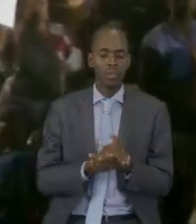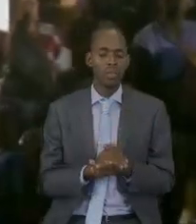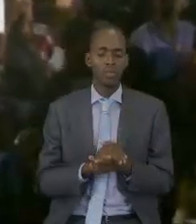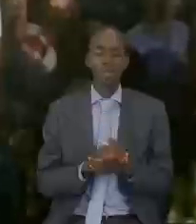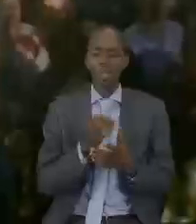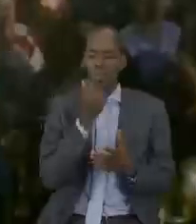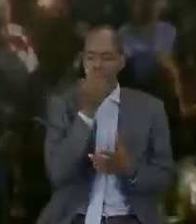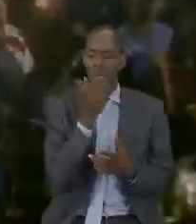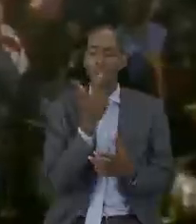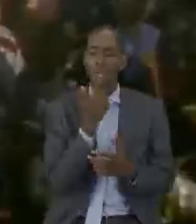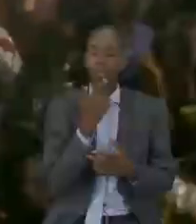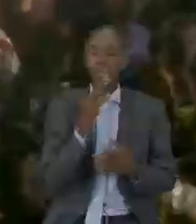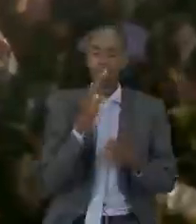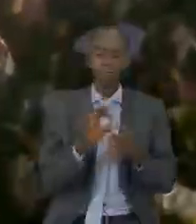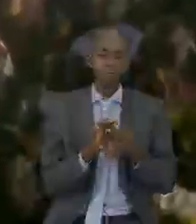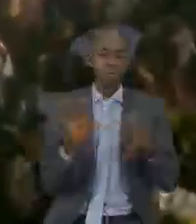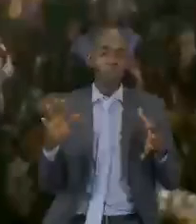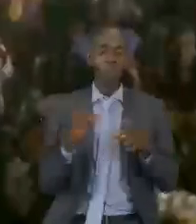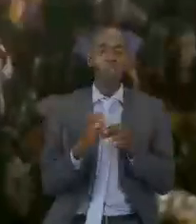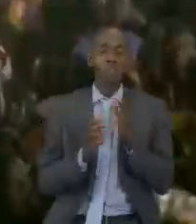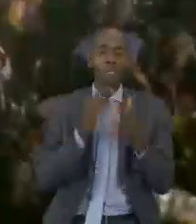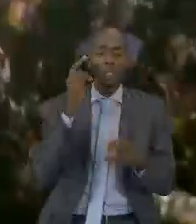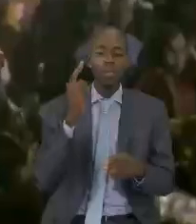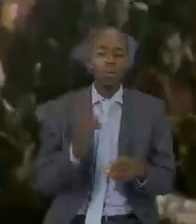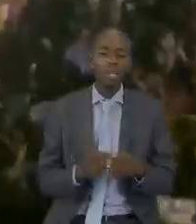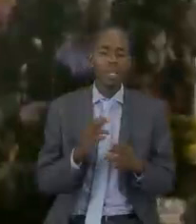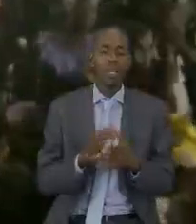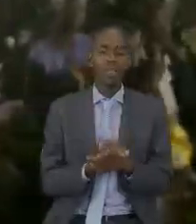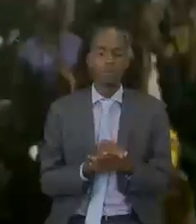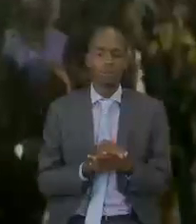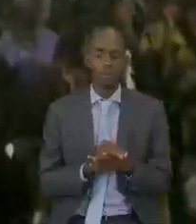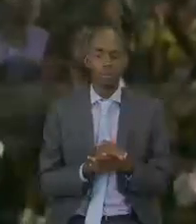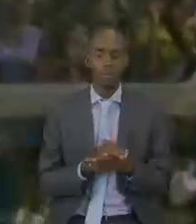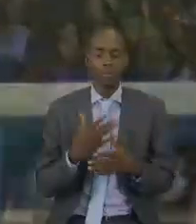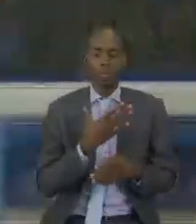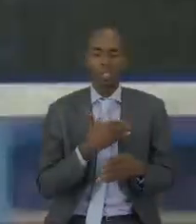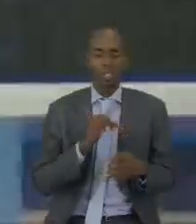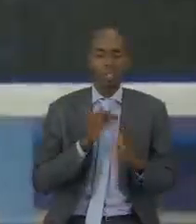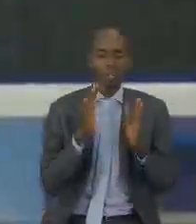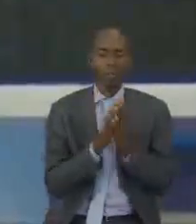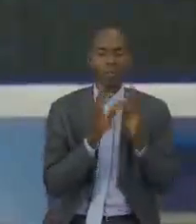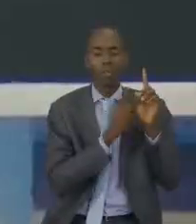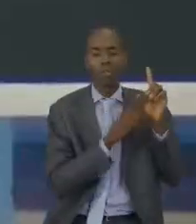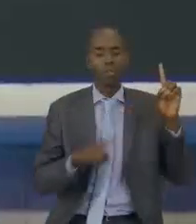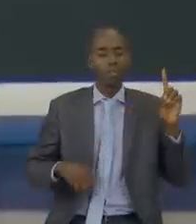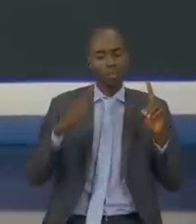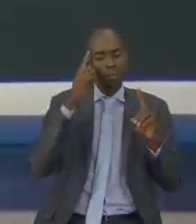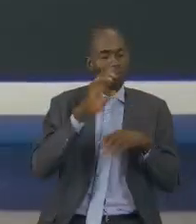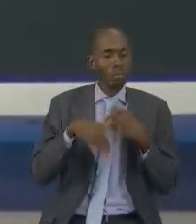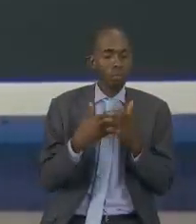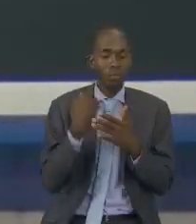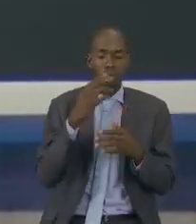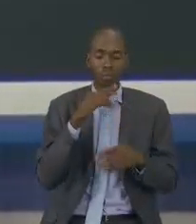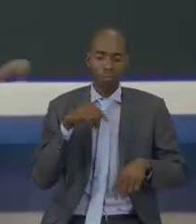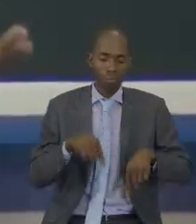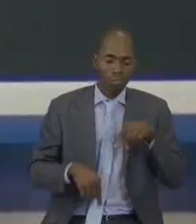Dumb tongues be loosed in Jesus' name. And I pray, Lord, for those who are lame, paralyzed,